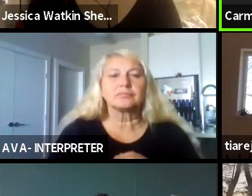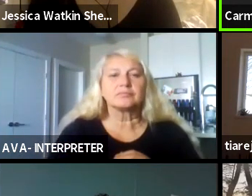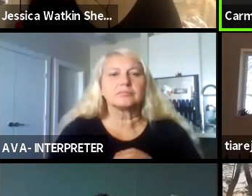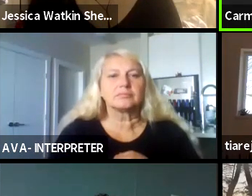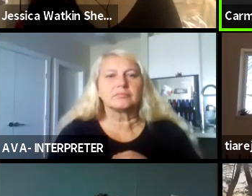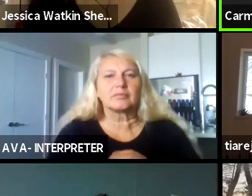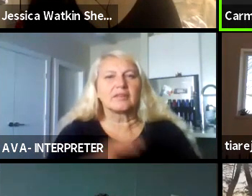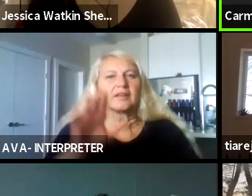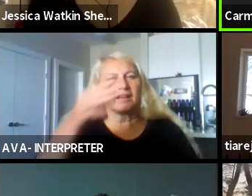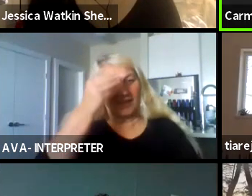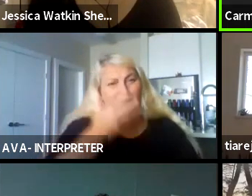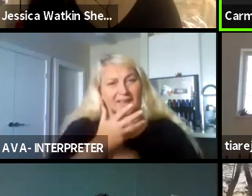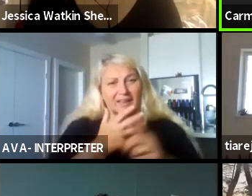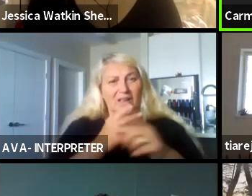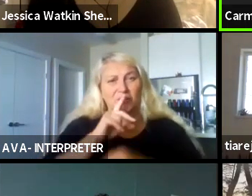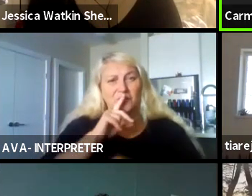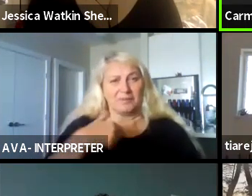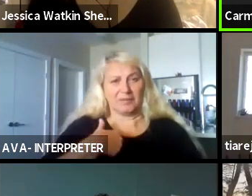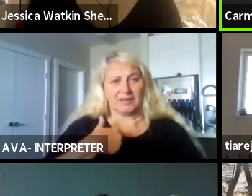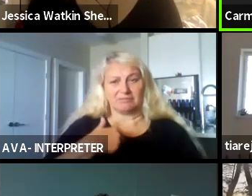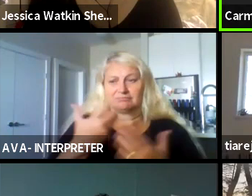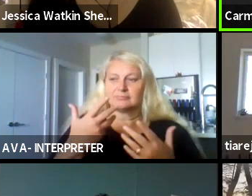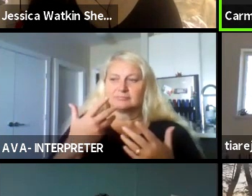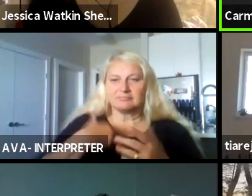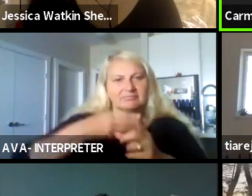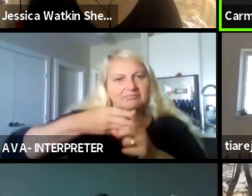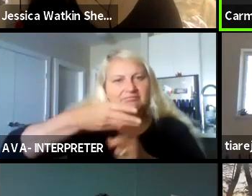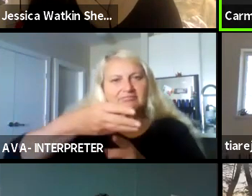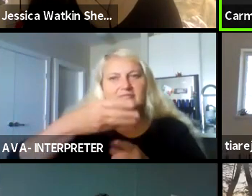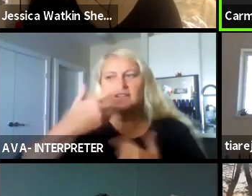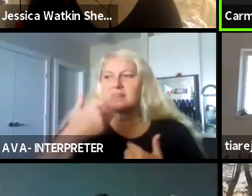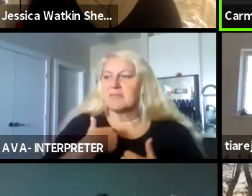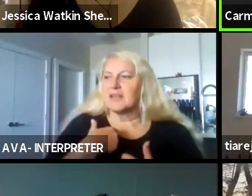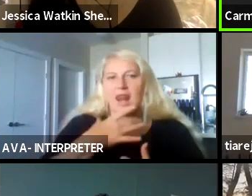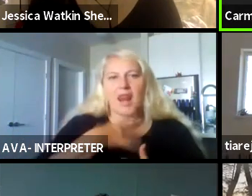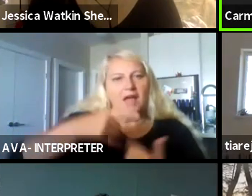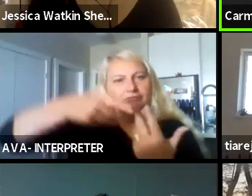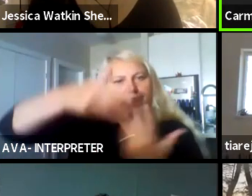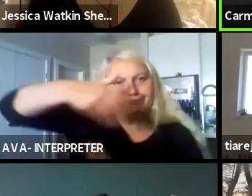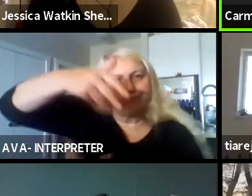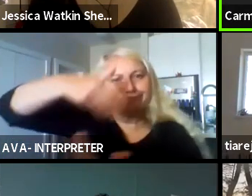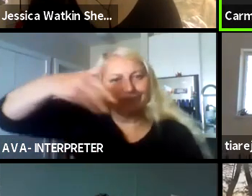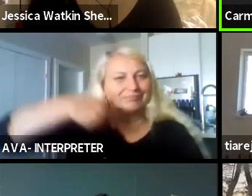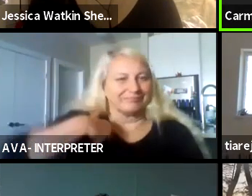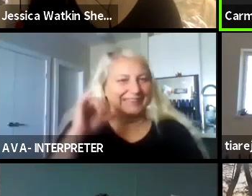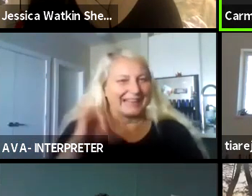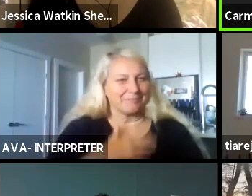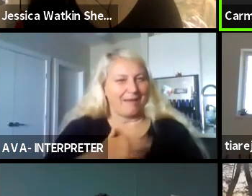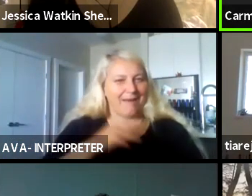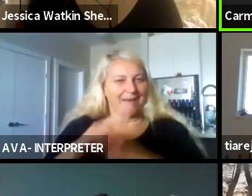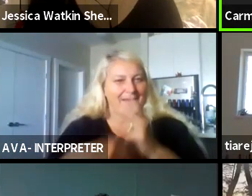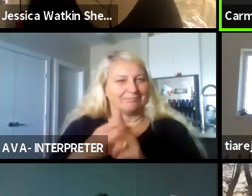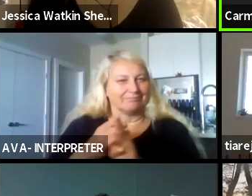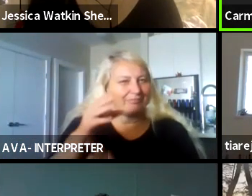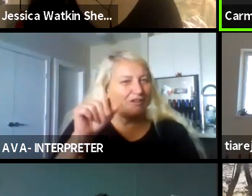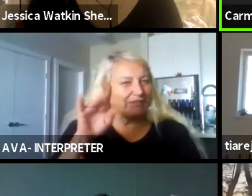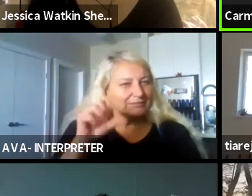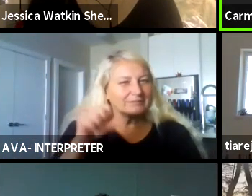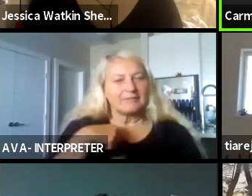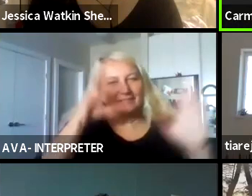I'm a socially engaged artist. I'm usually working in communities with folks. My work focuses on